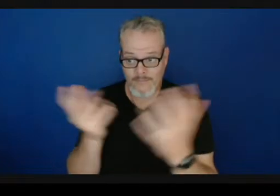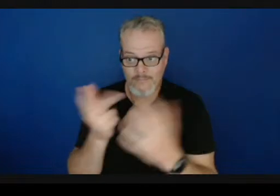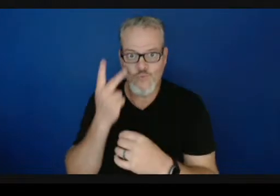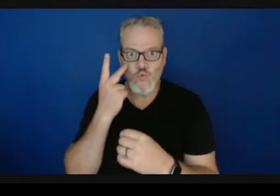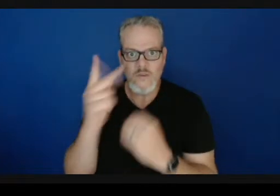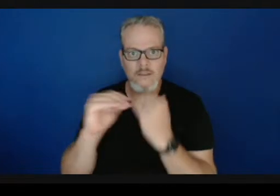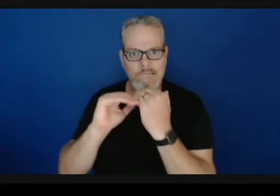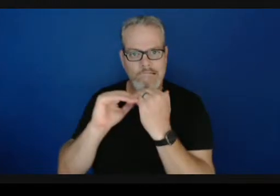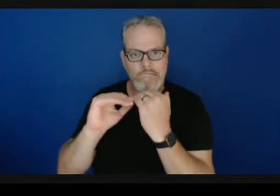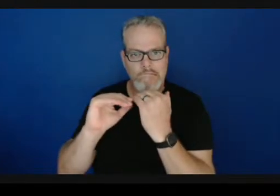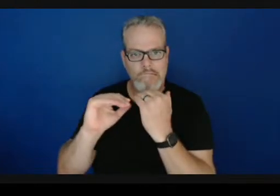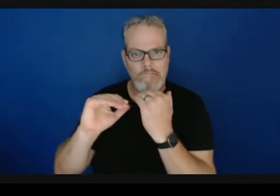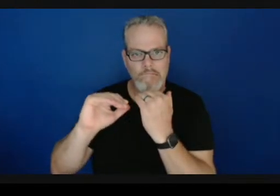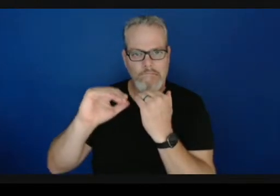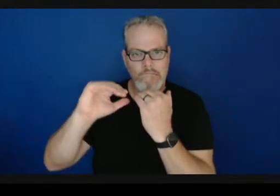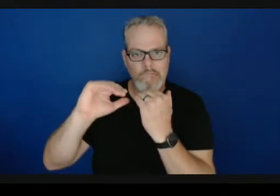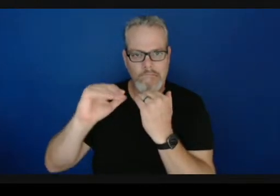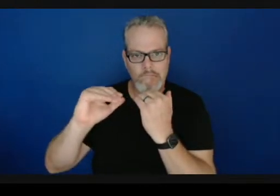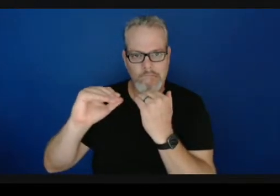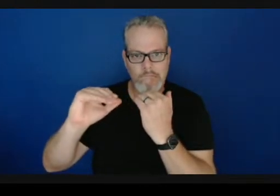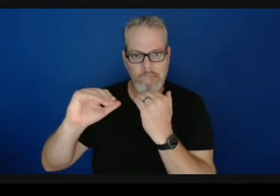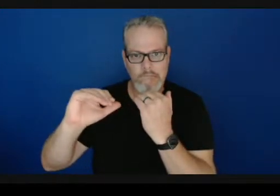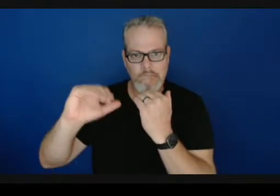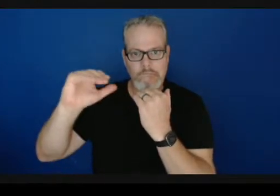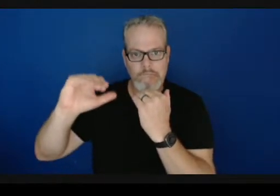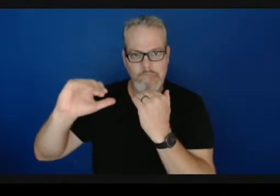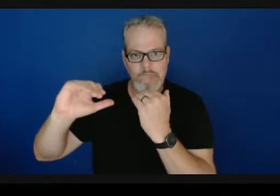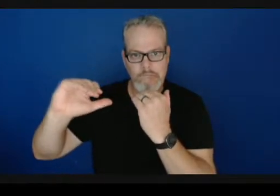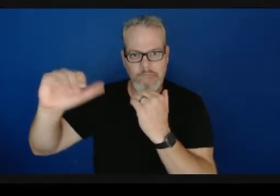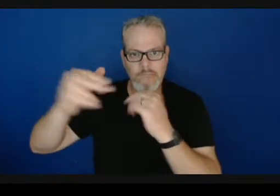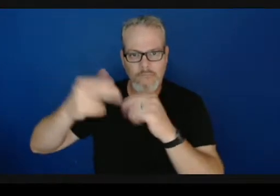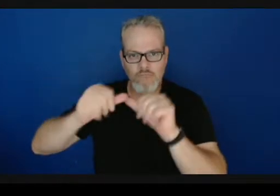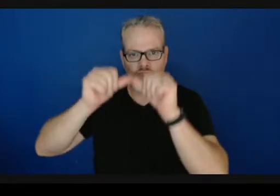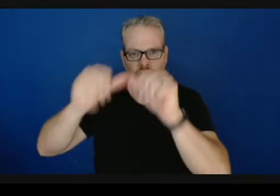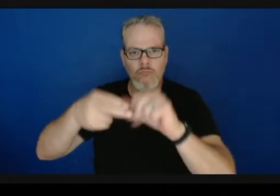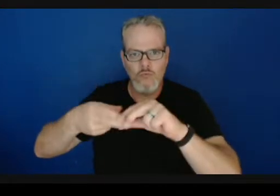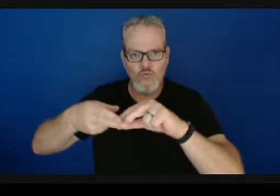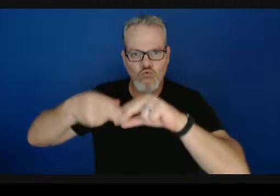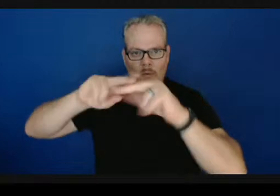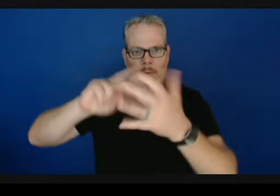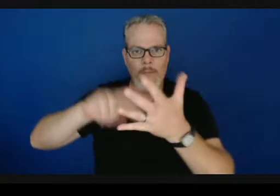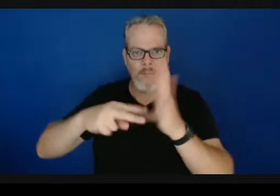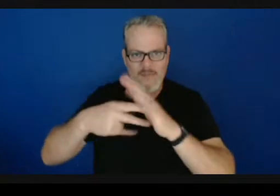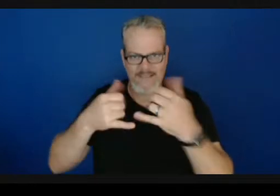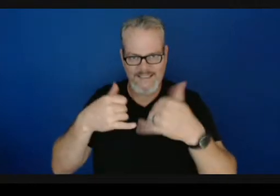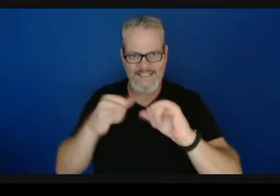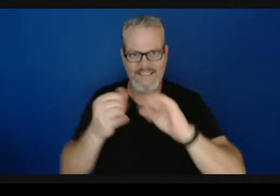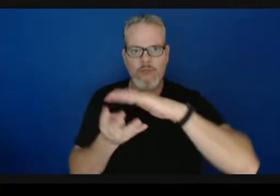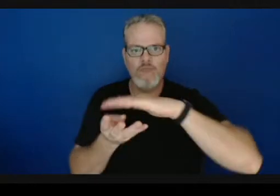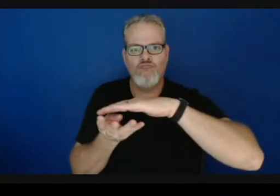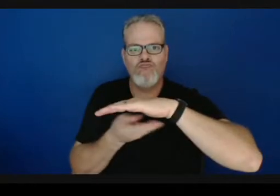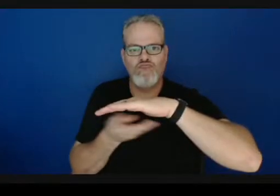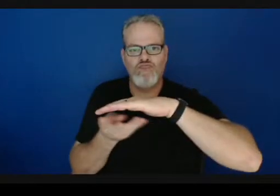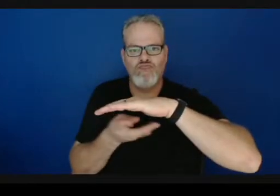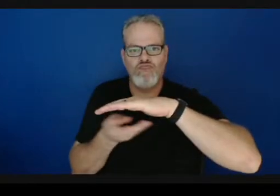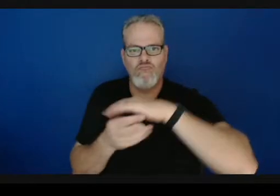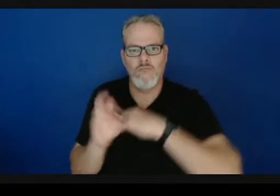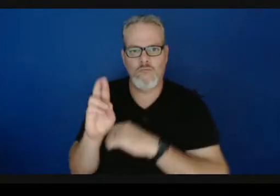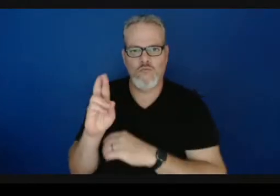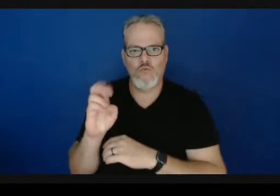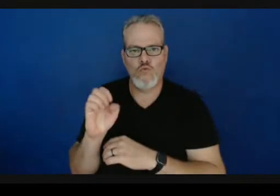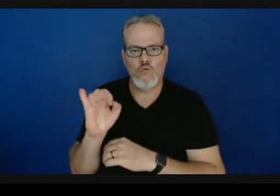continual rise of the ground in that area, which is really our indication that the area is still refilling. So that's the same story on